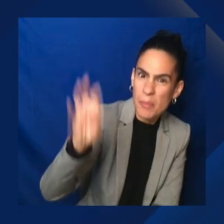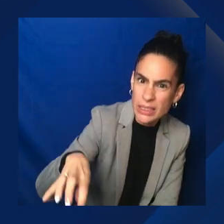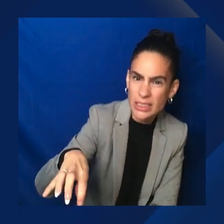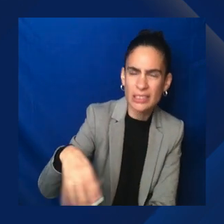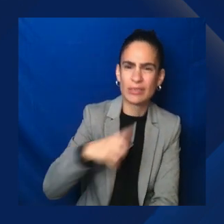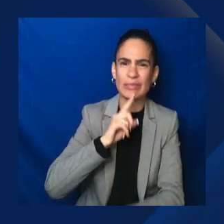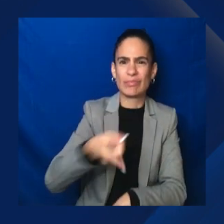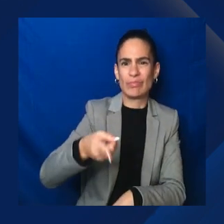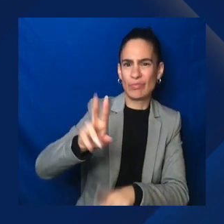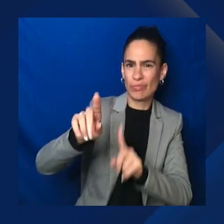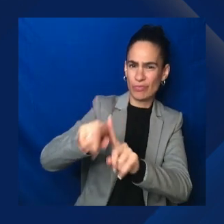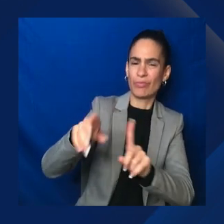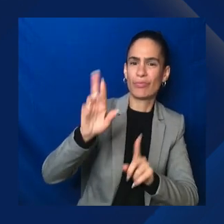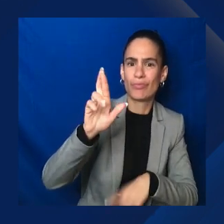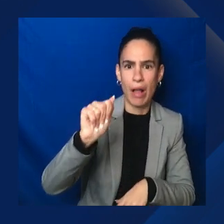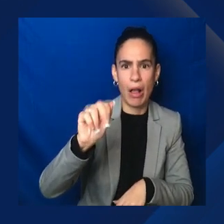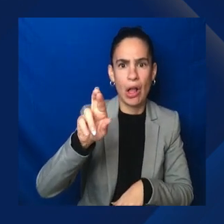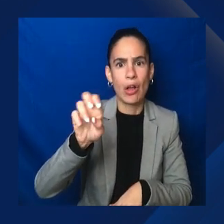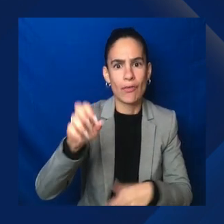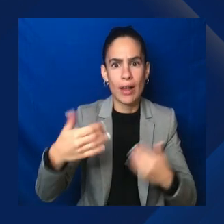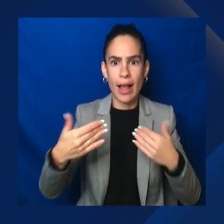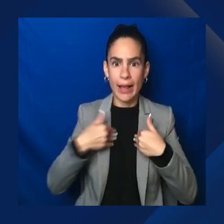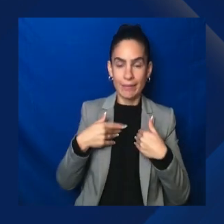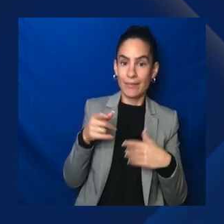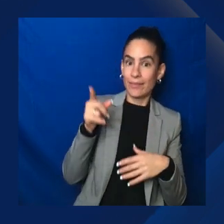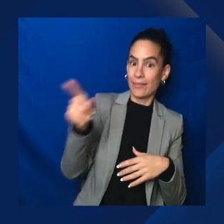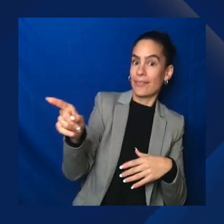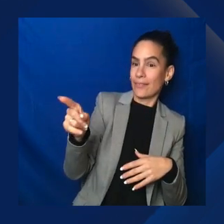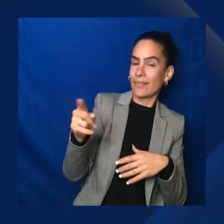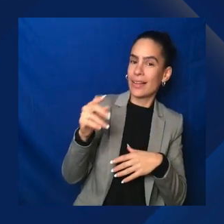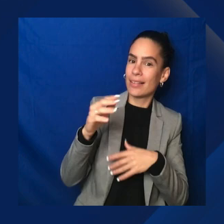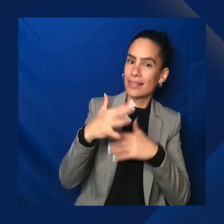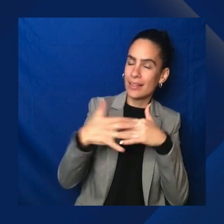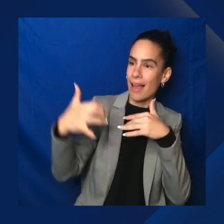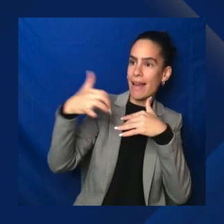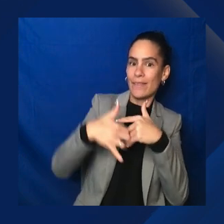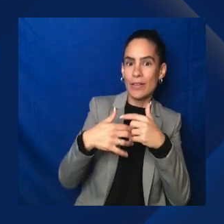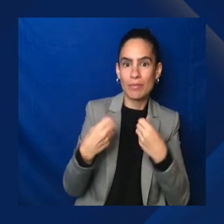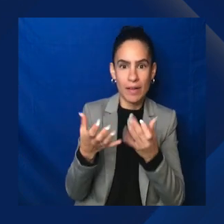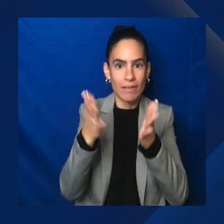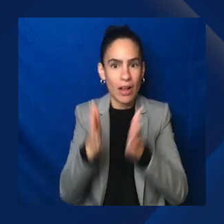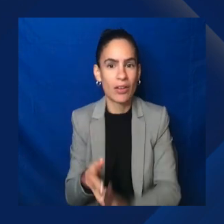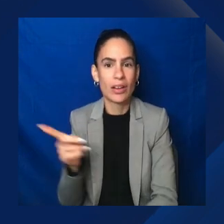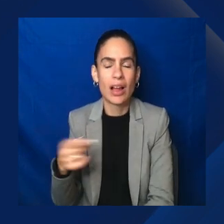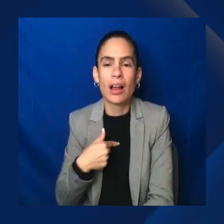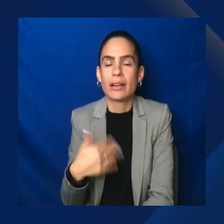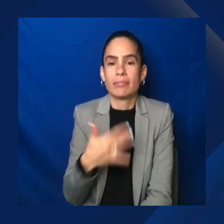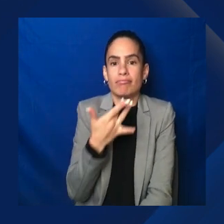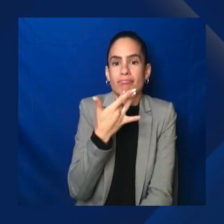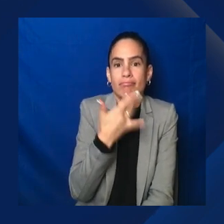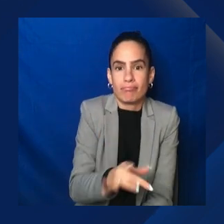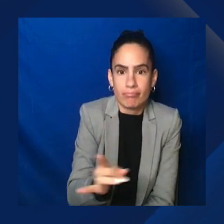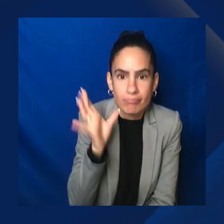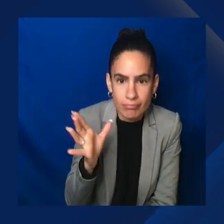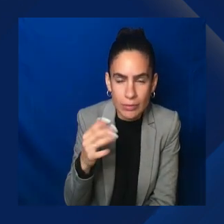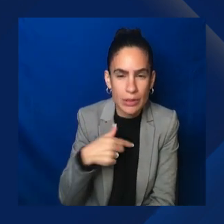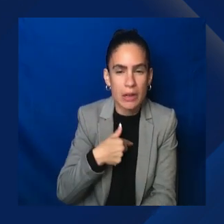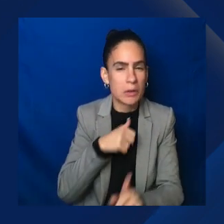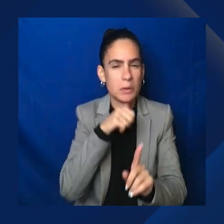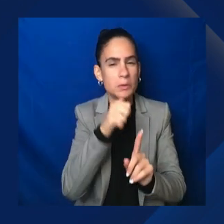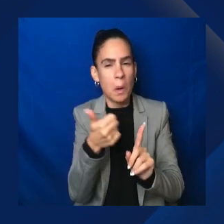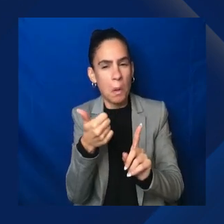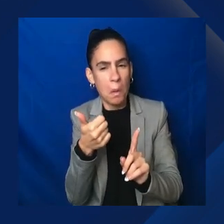have a Native provider, and so extremely lucky. And I don't think people realize that my story is probably,